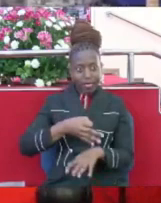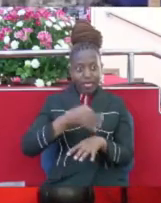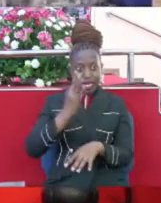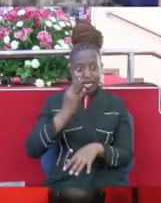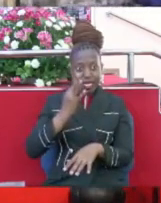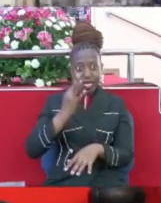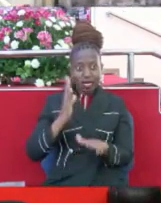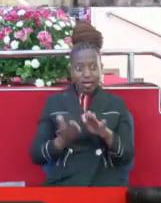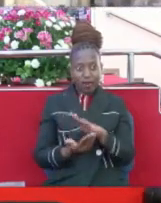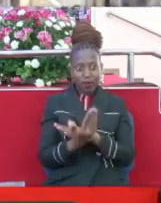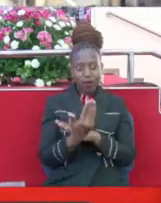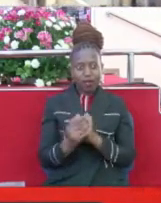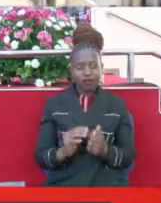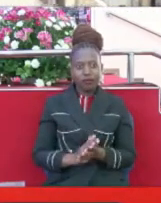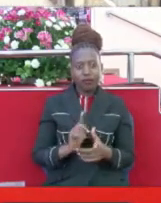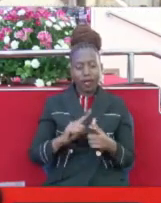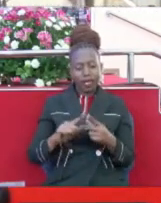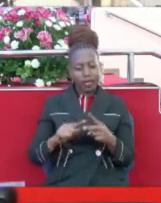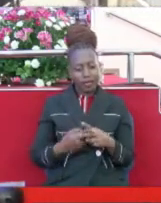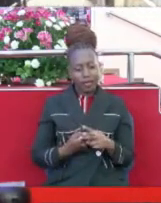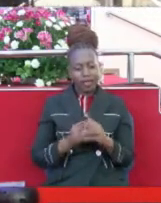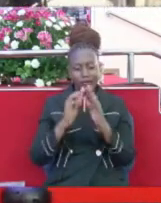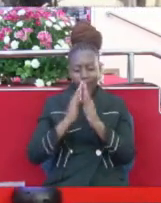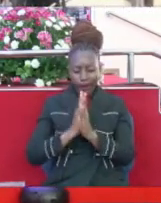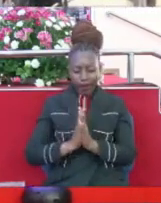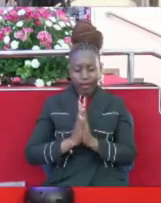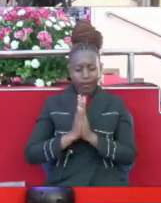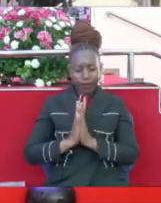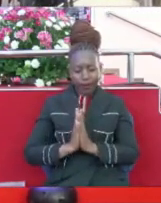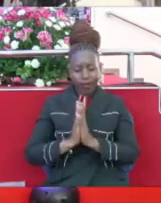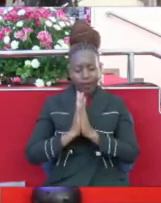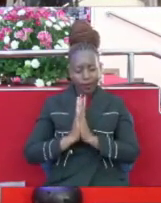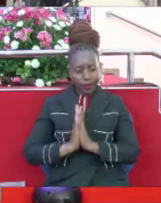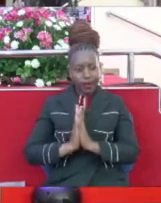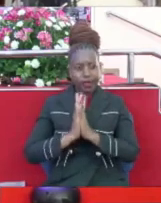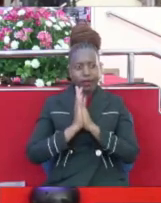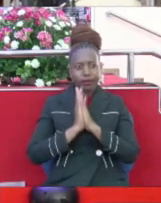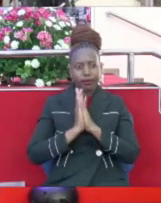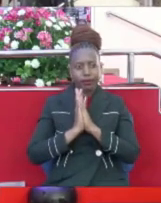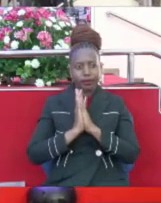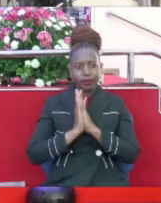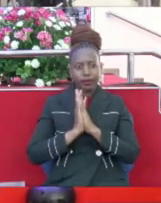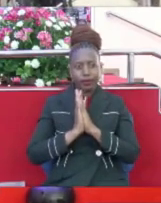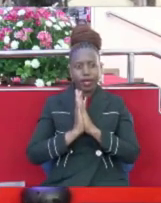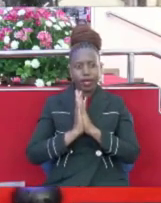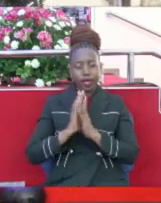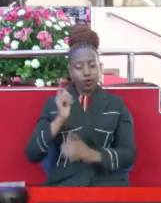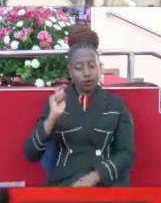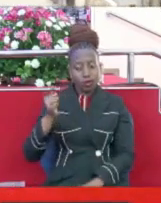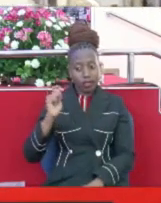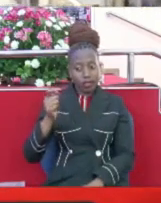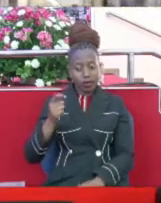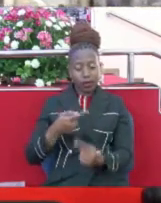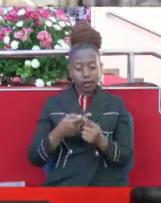and she'd get started praying. You know, she'd start praying. And this was a testimony not from her, but from the